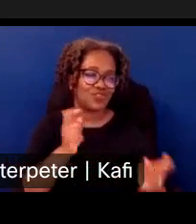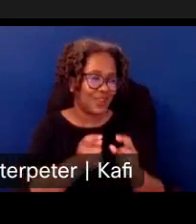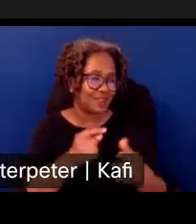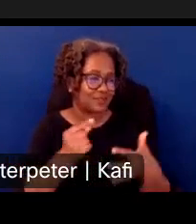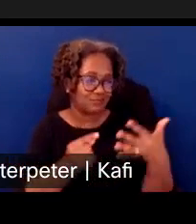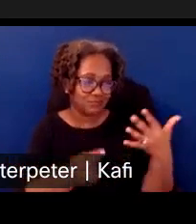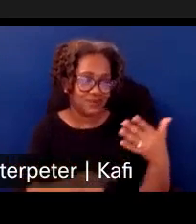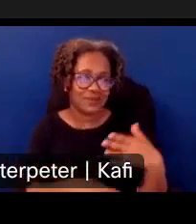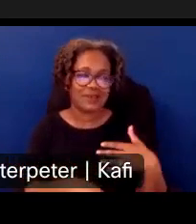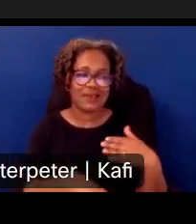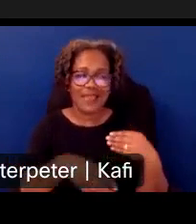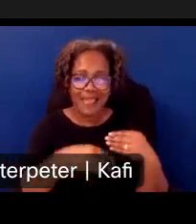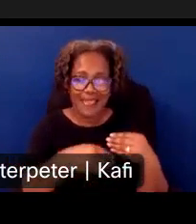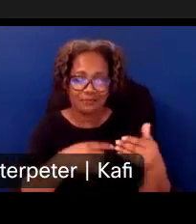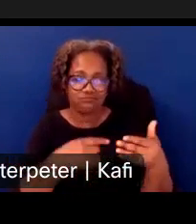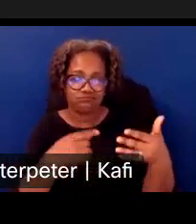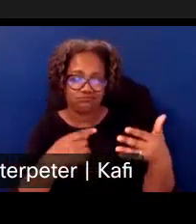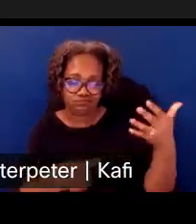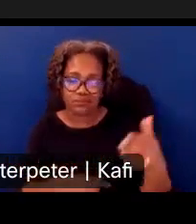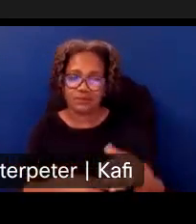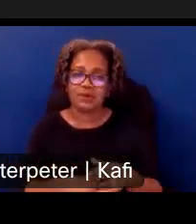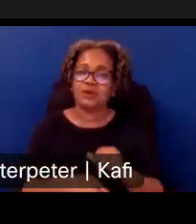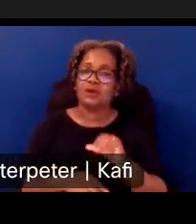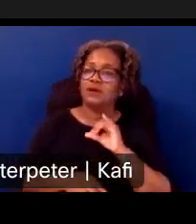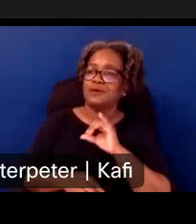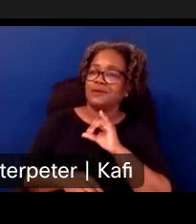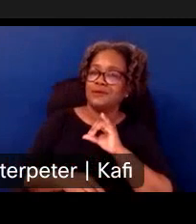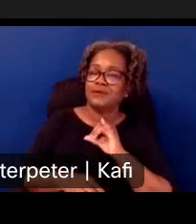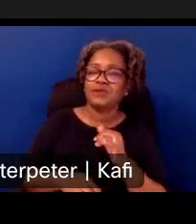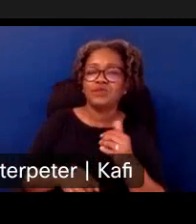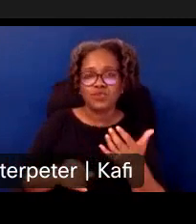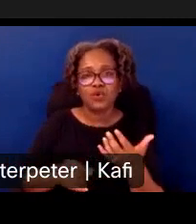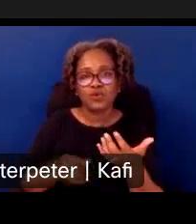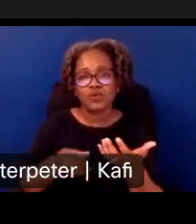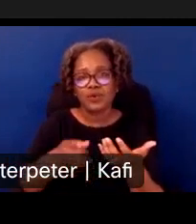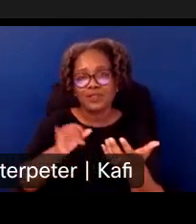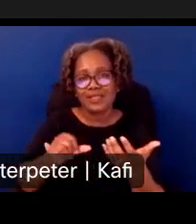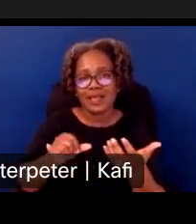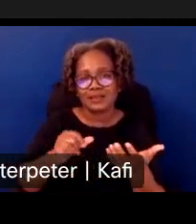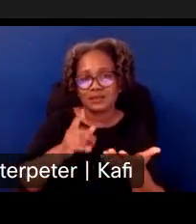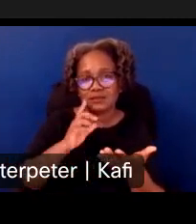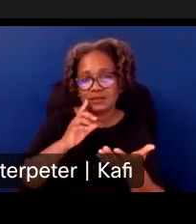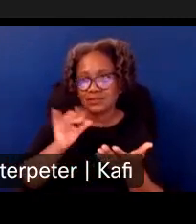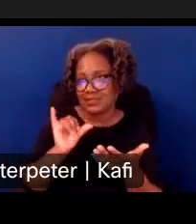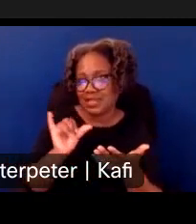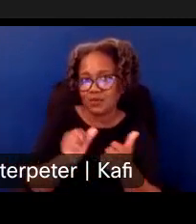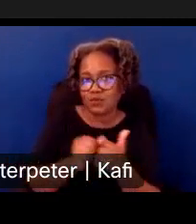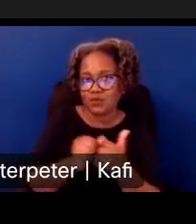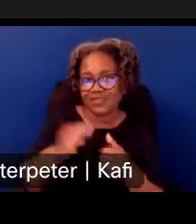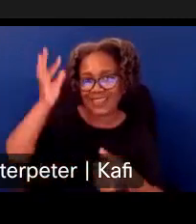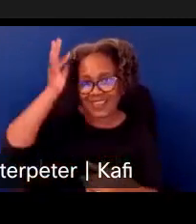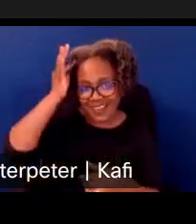you better in your journey and dealing with your hair and making sure that you're choosing the right